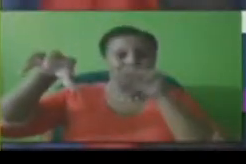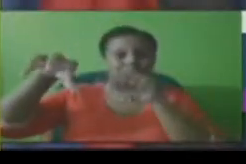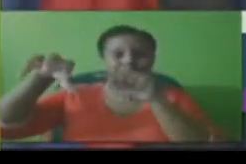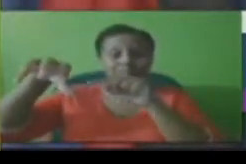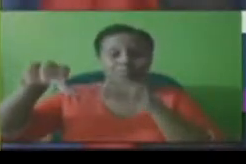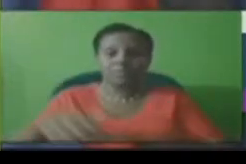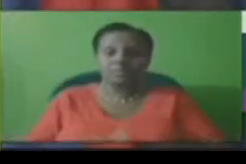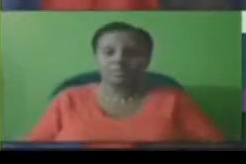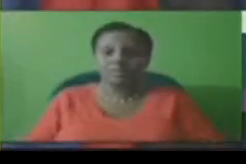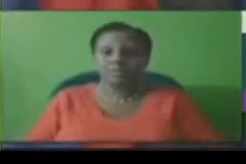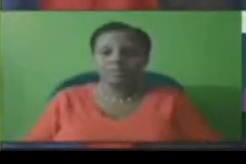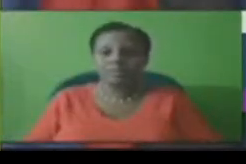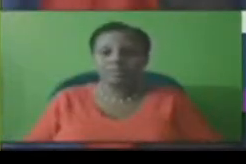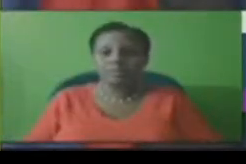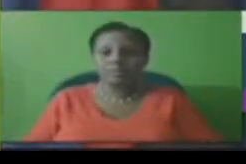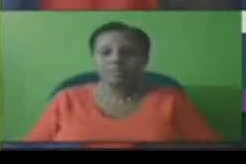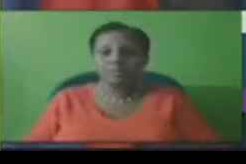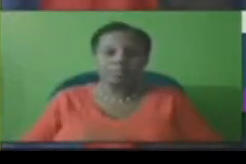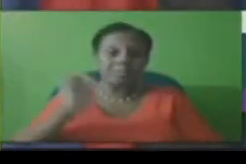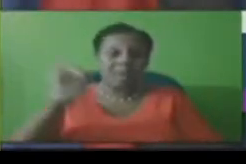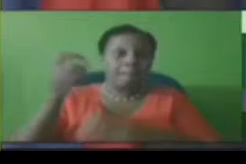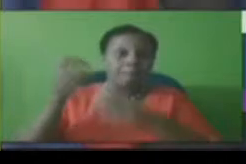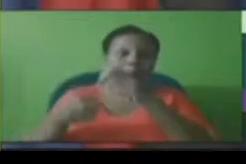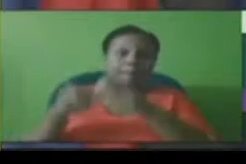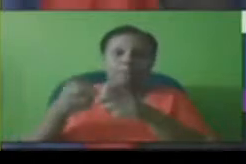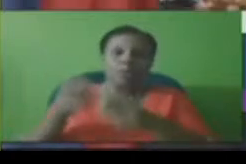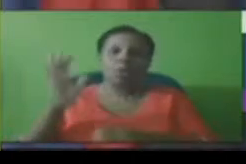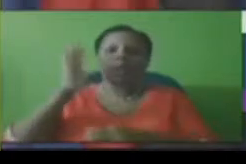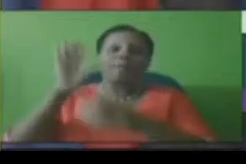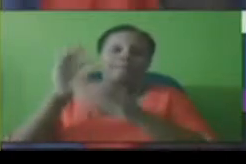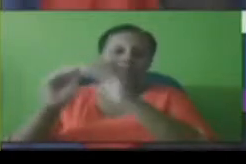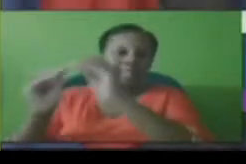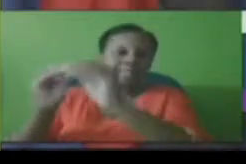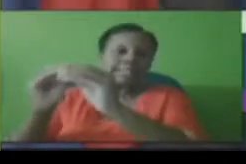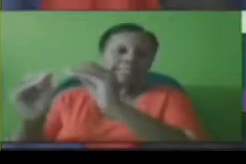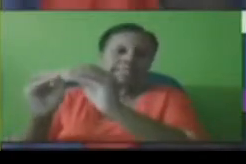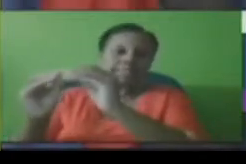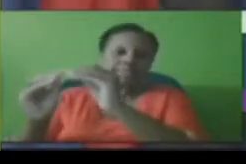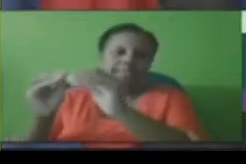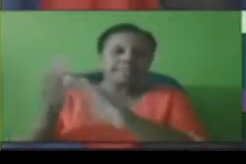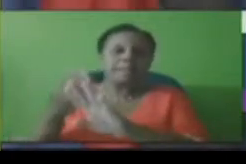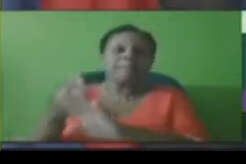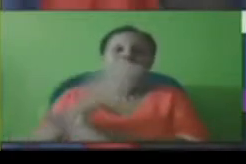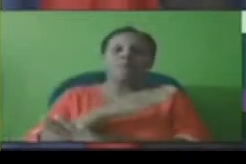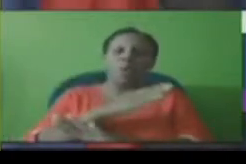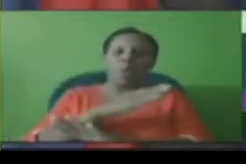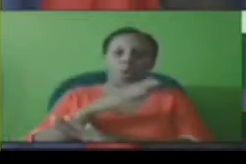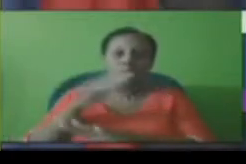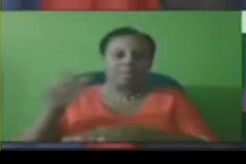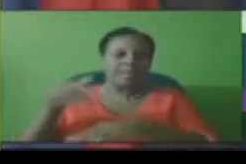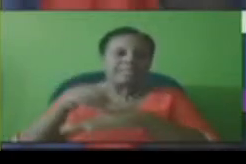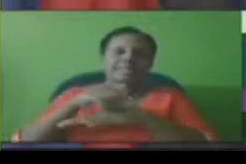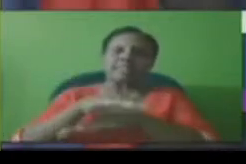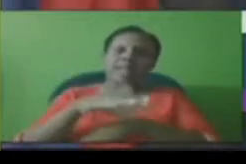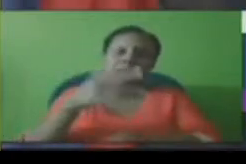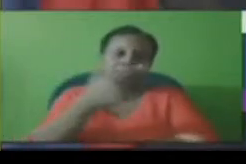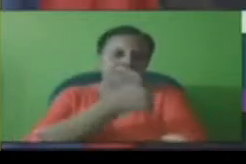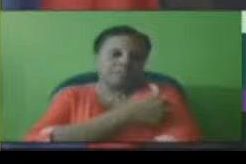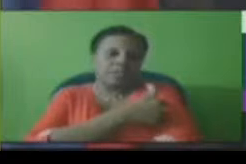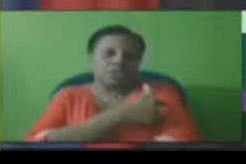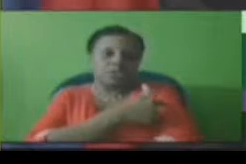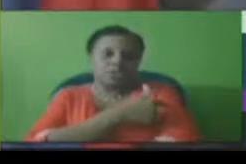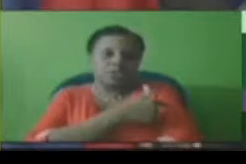with before it can participate in a supply to Africa or to us, because it's under U.S. jurisdiction. But there's